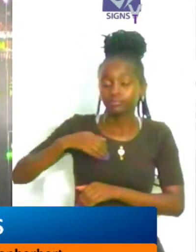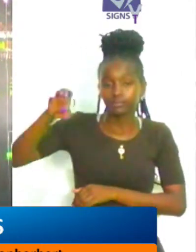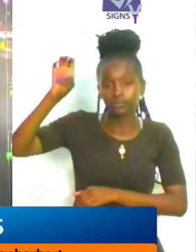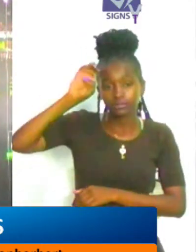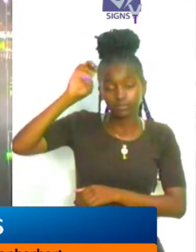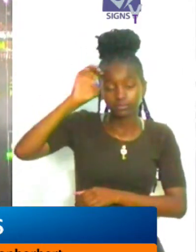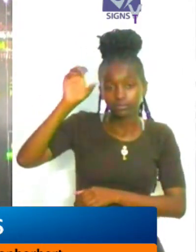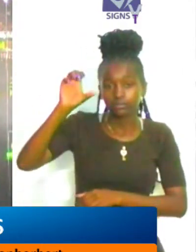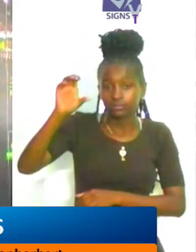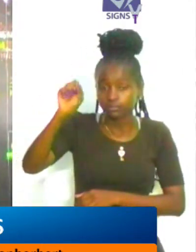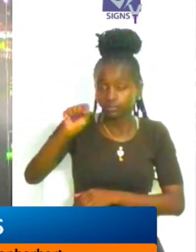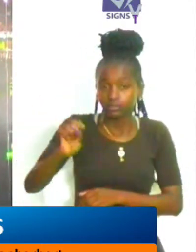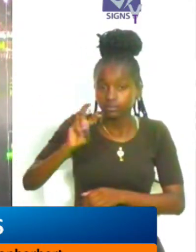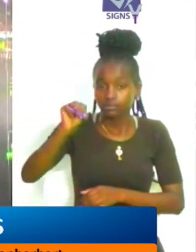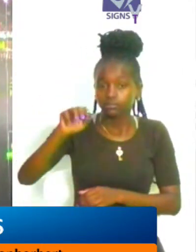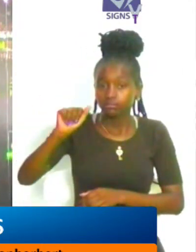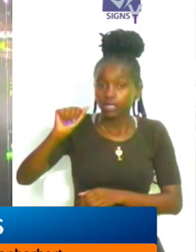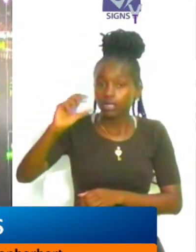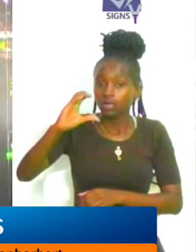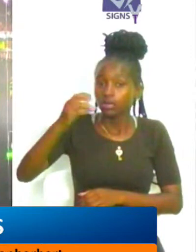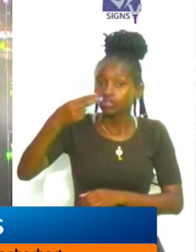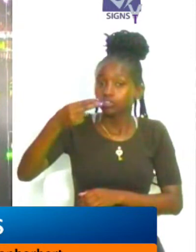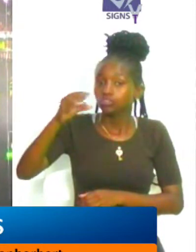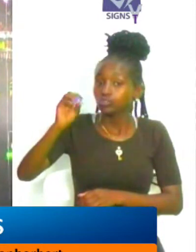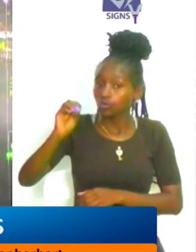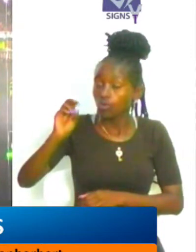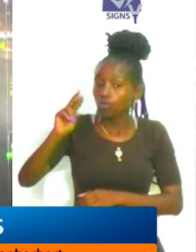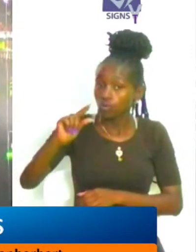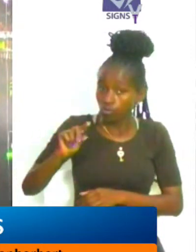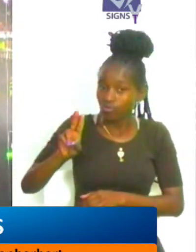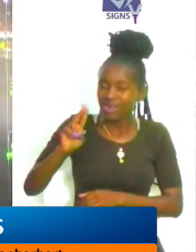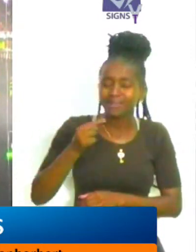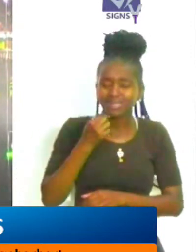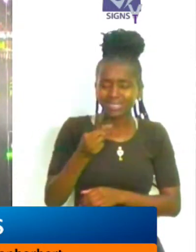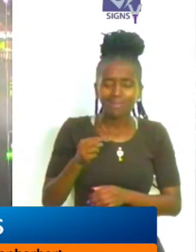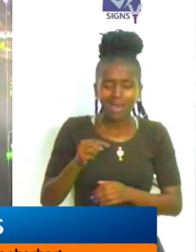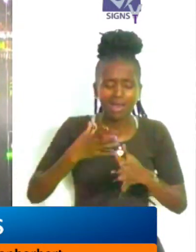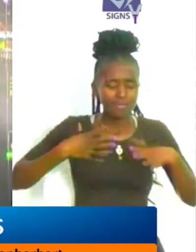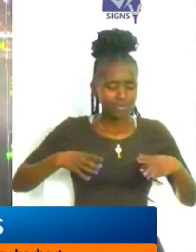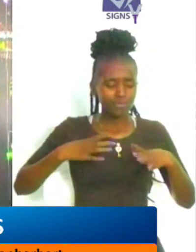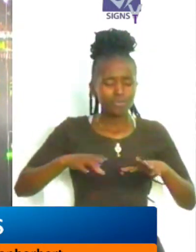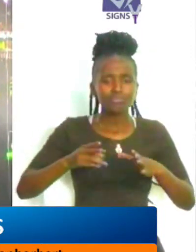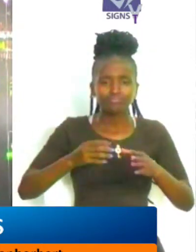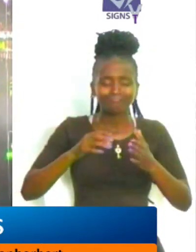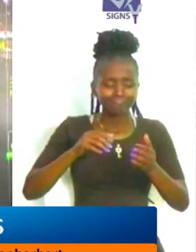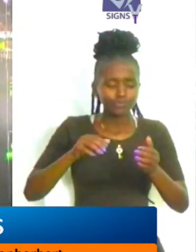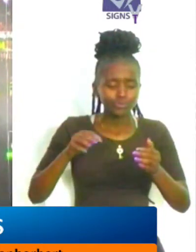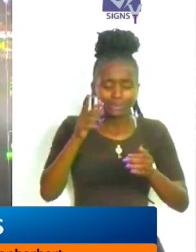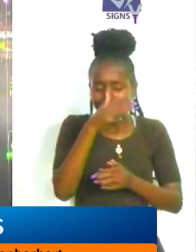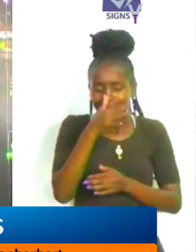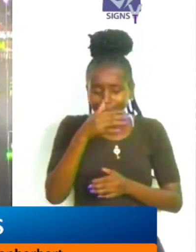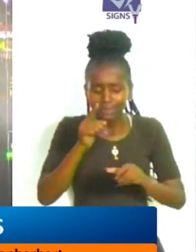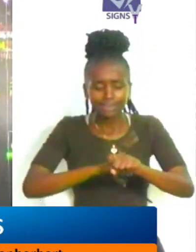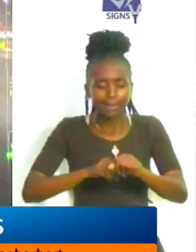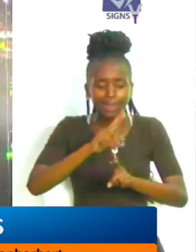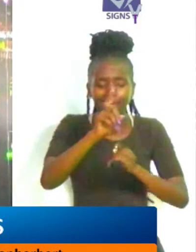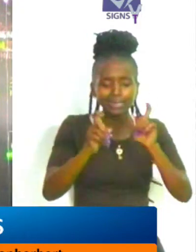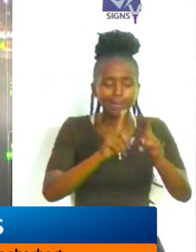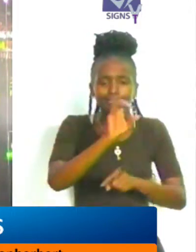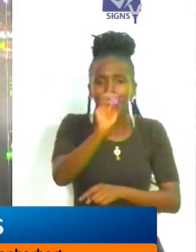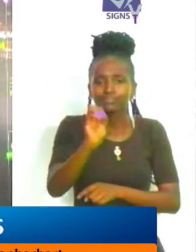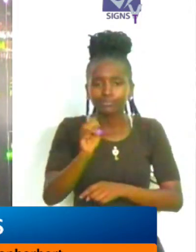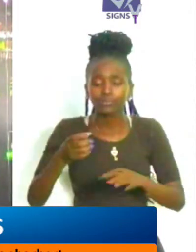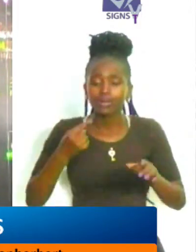CS Machogu denies KCSE exam cheating. The Ministry of Education has maintained that the 2022